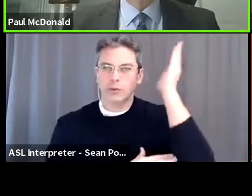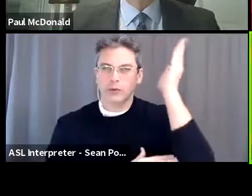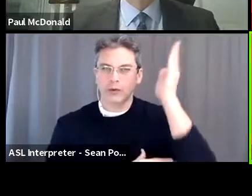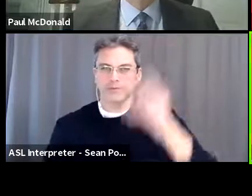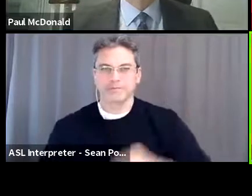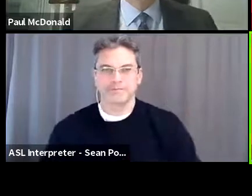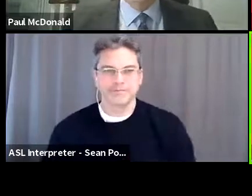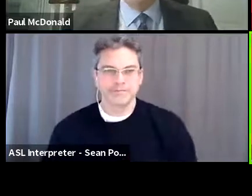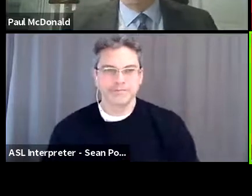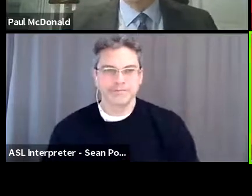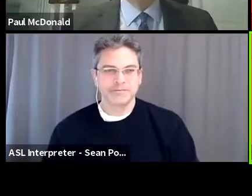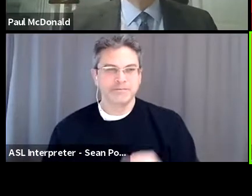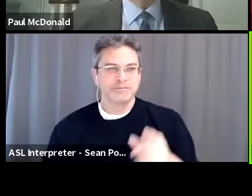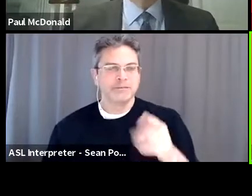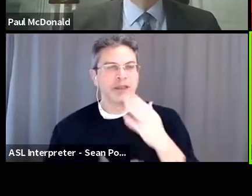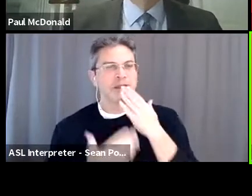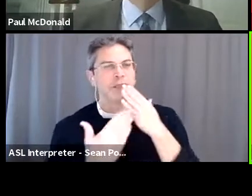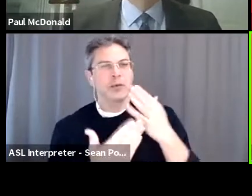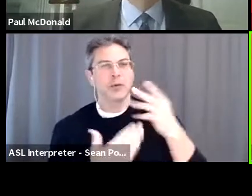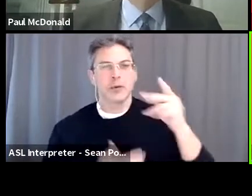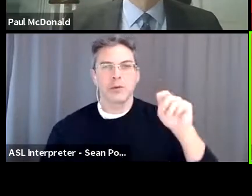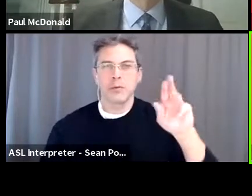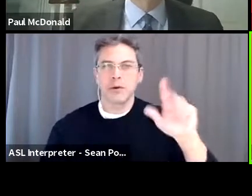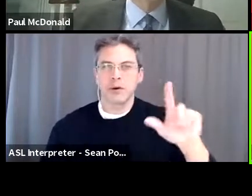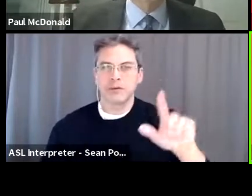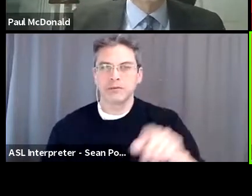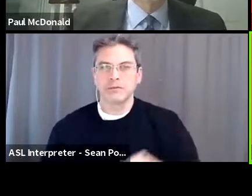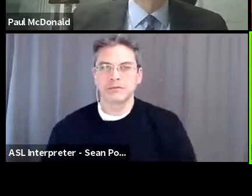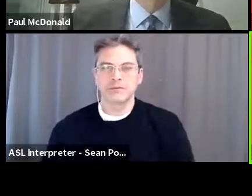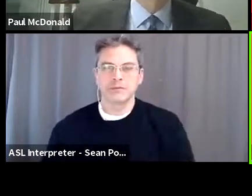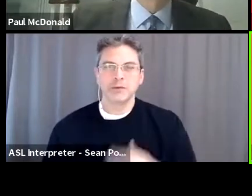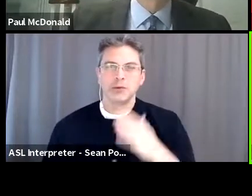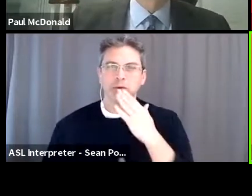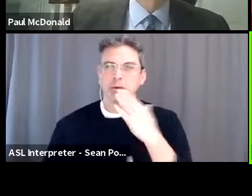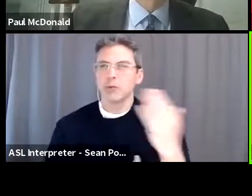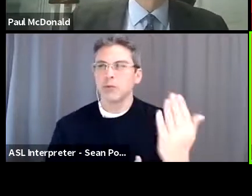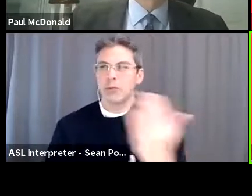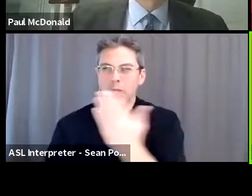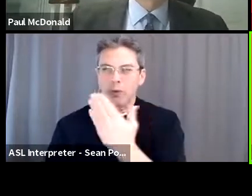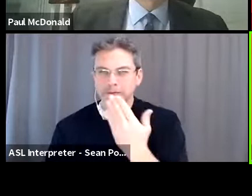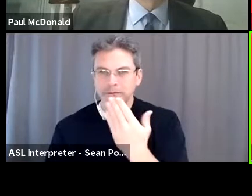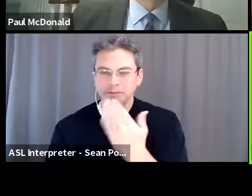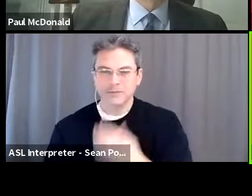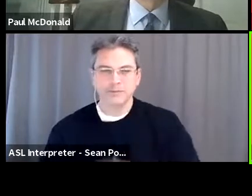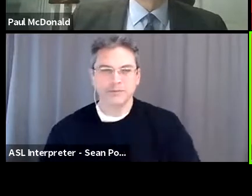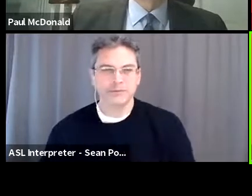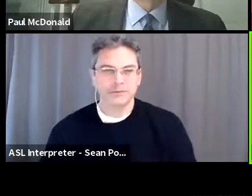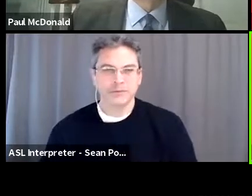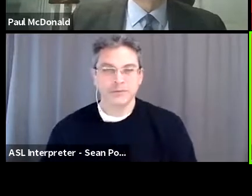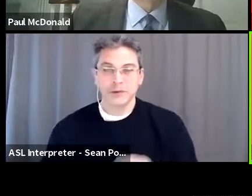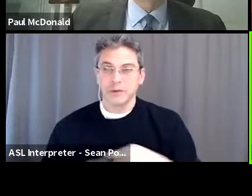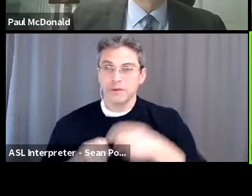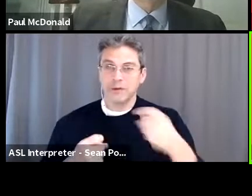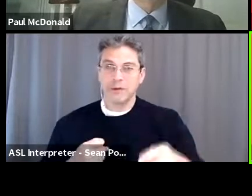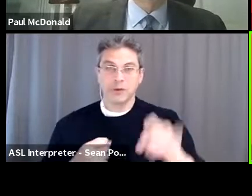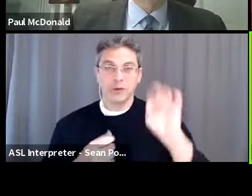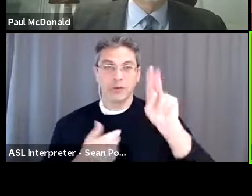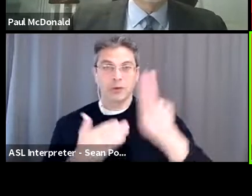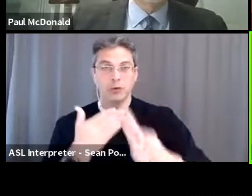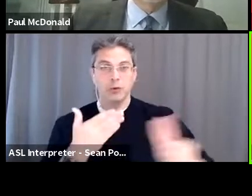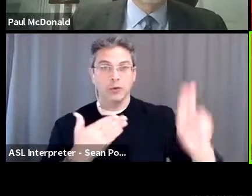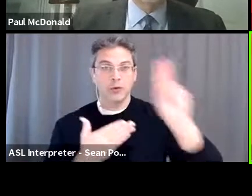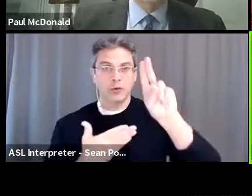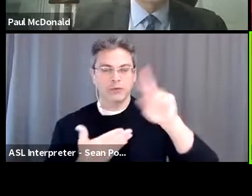Thank you so much, Paul. Good morning, everyone. Bonjour, bonjour. On behalf of York University, I want